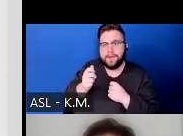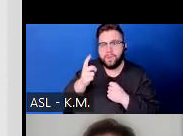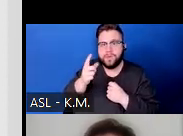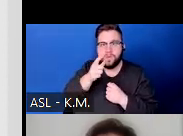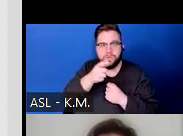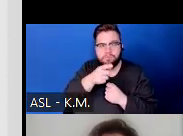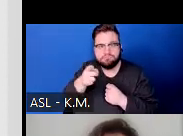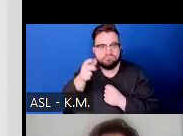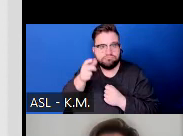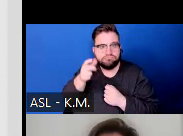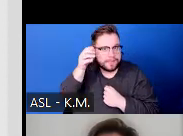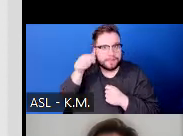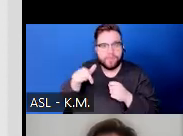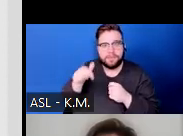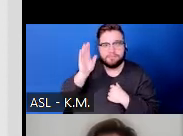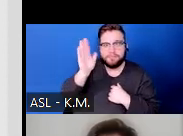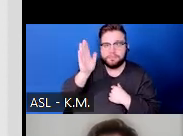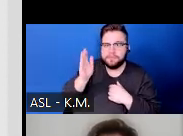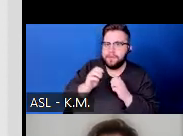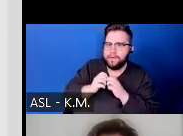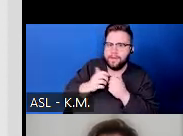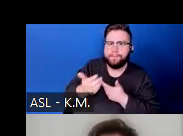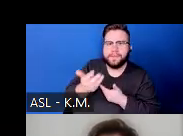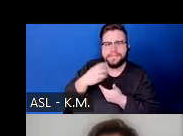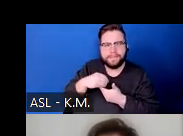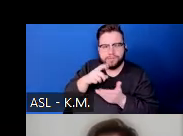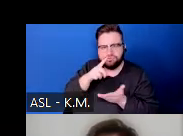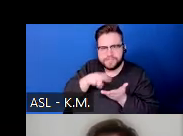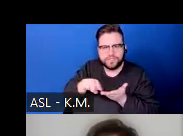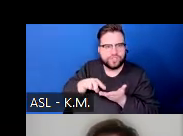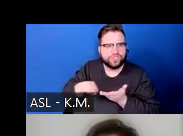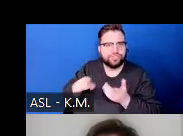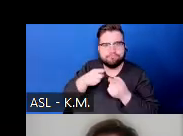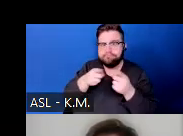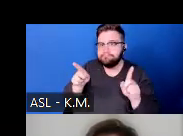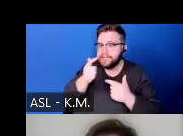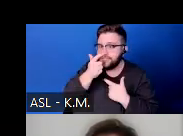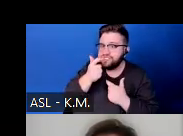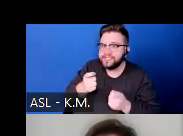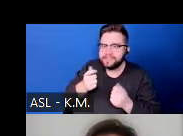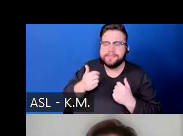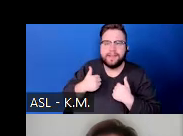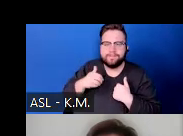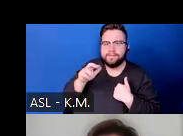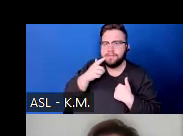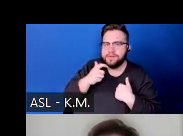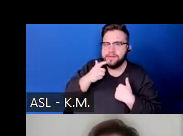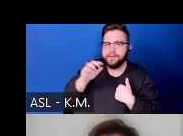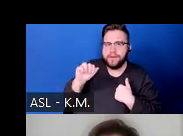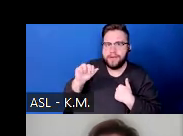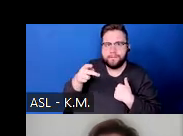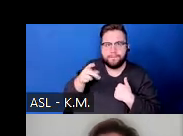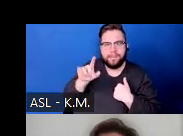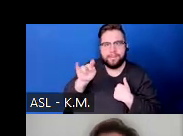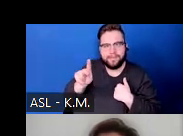further information about participating in research, this is the REDCap link. Will be included in the materials. You can